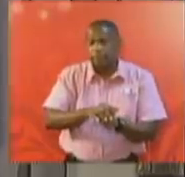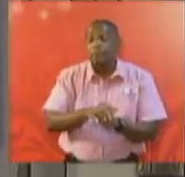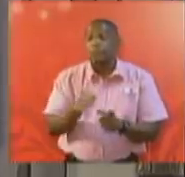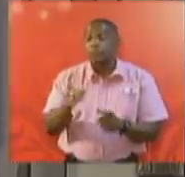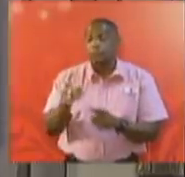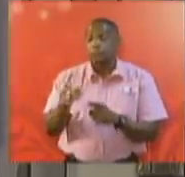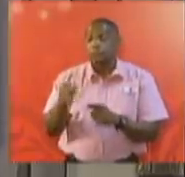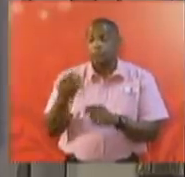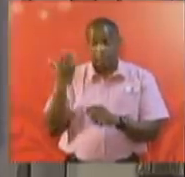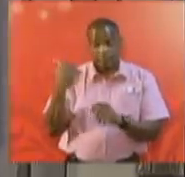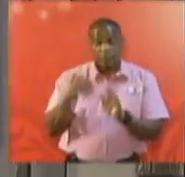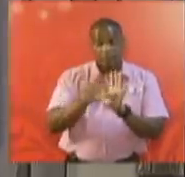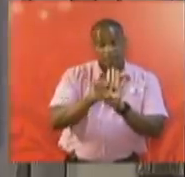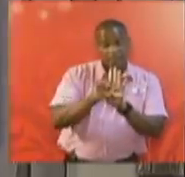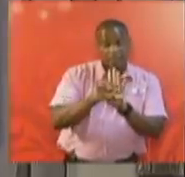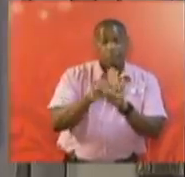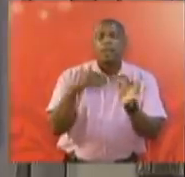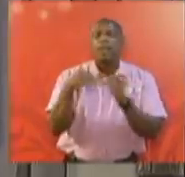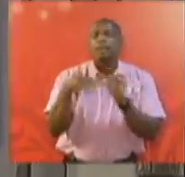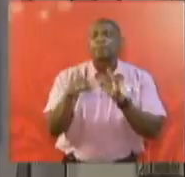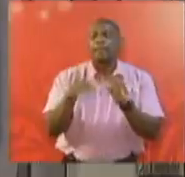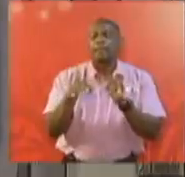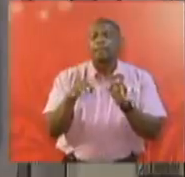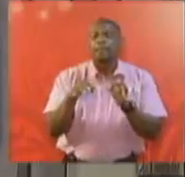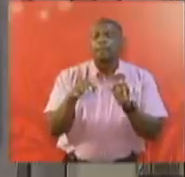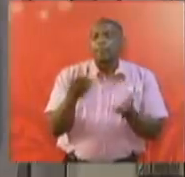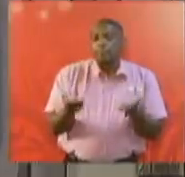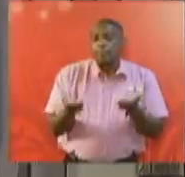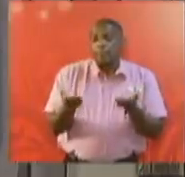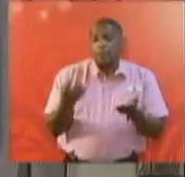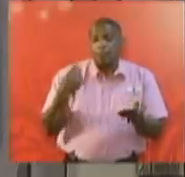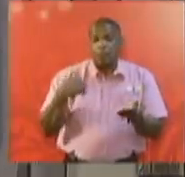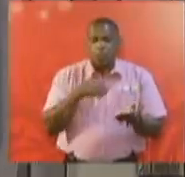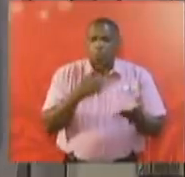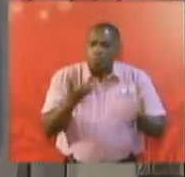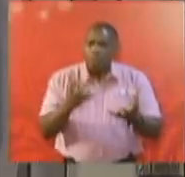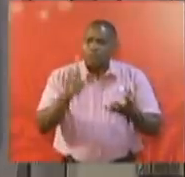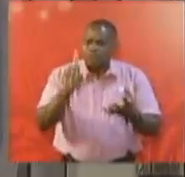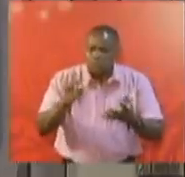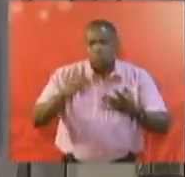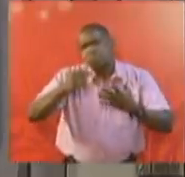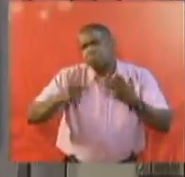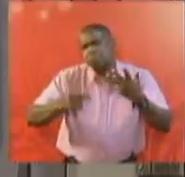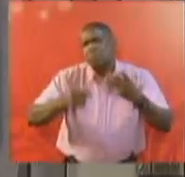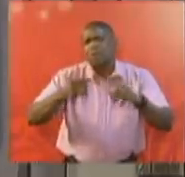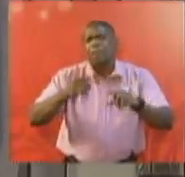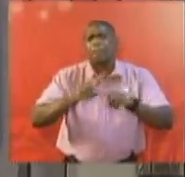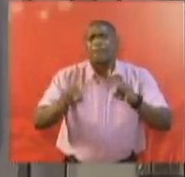them. Dr. Van Kerkhoff also spoke about let's consider the perspective of healthcare